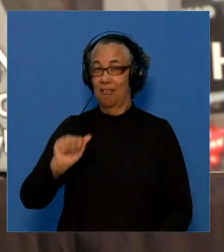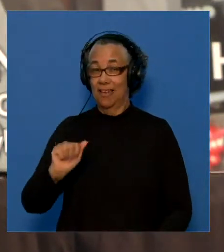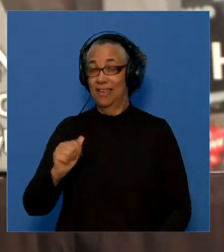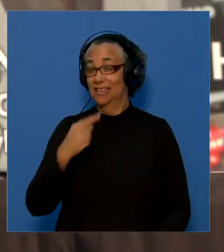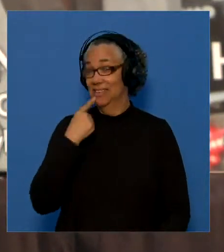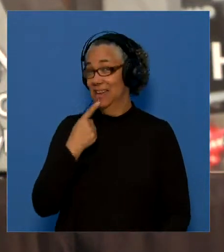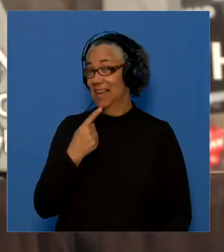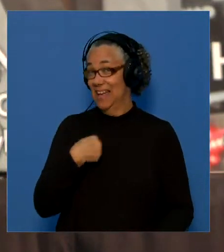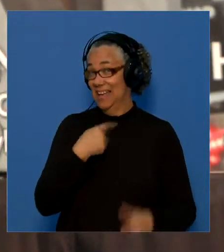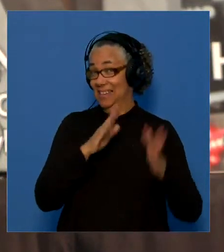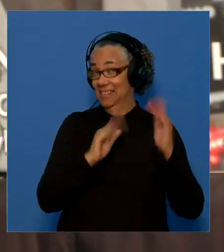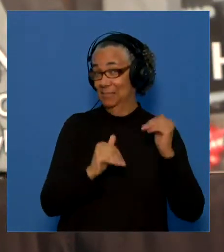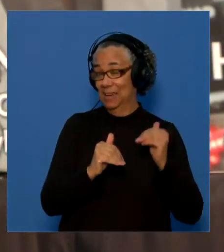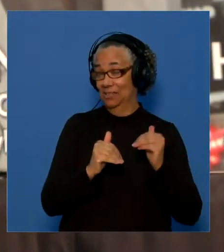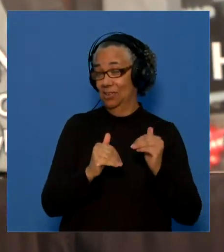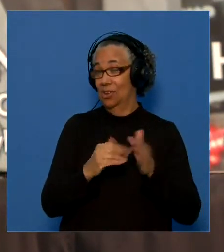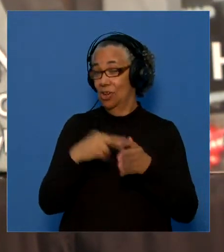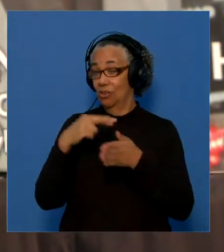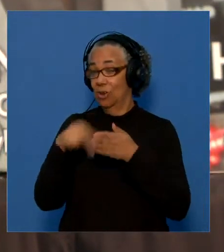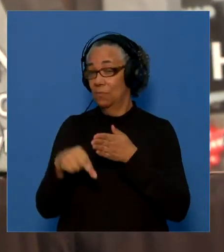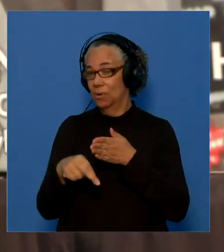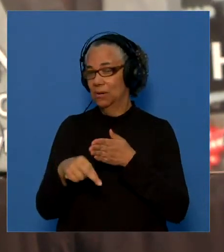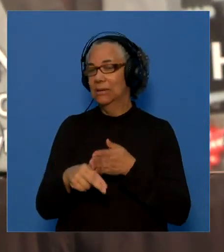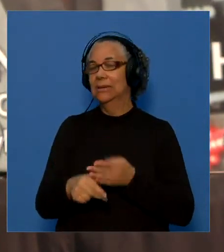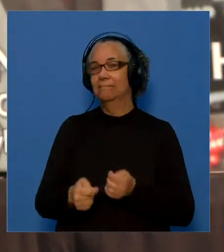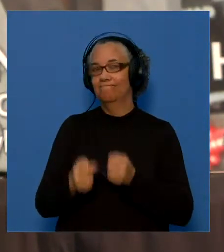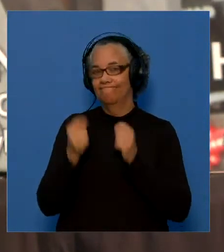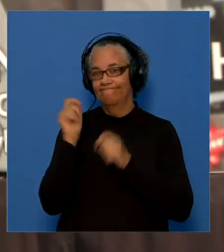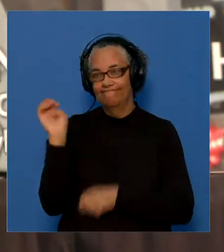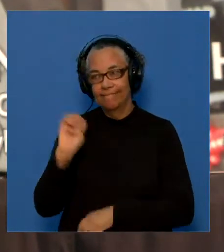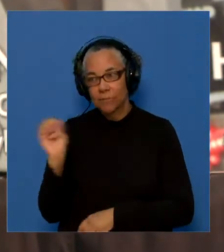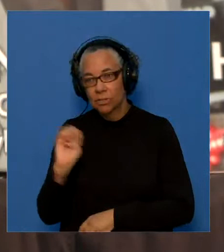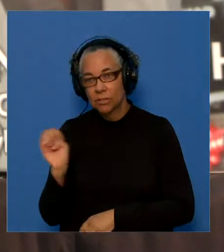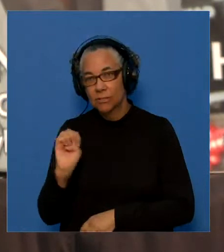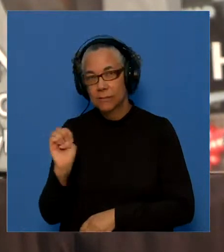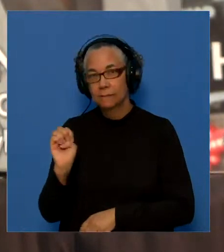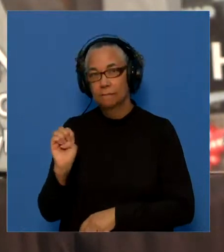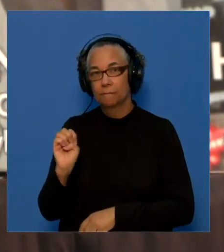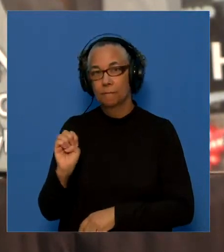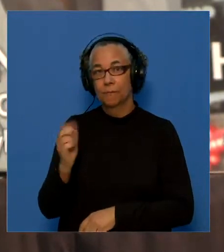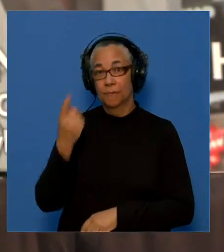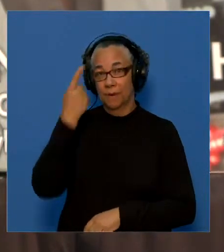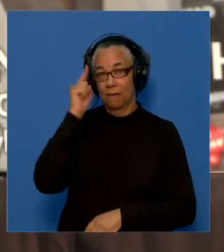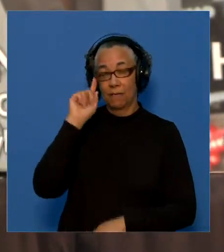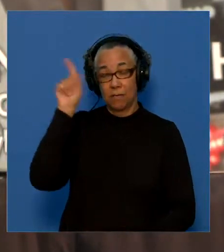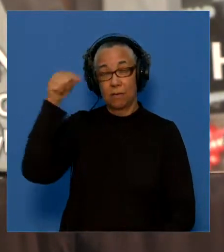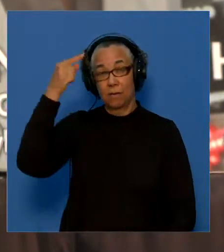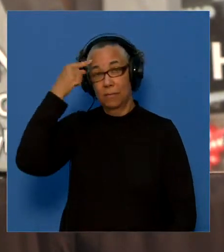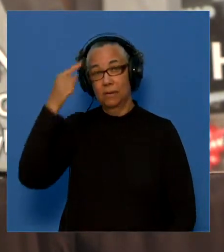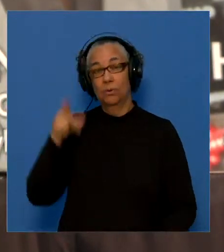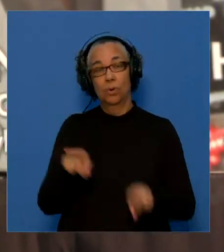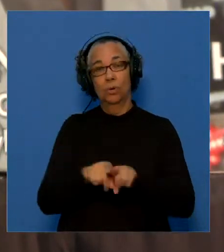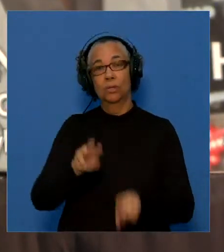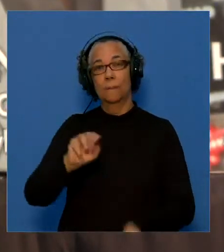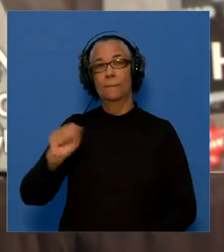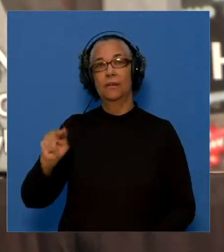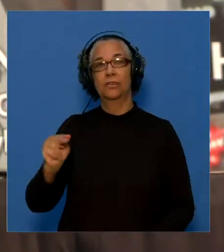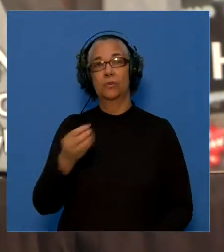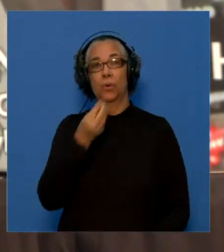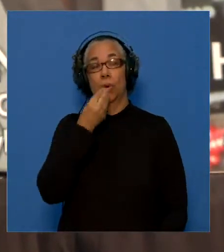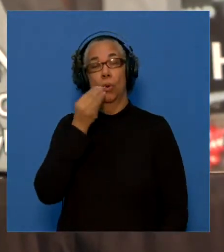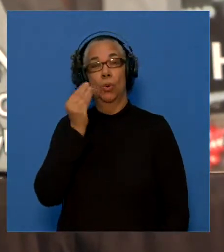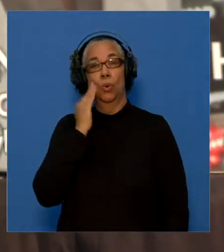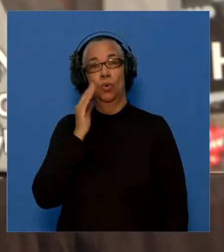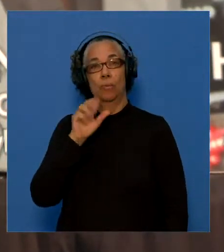report on this as a matter of urgency. On behalf of the government and the Ministry of Home Affairs, I would like